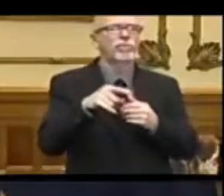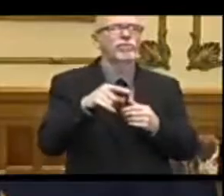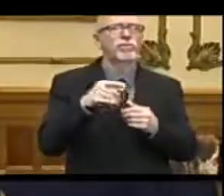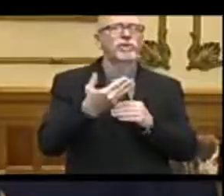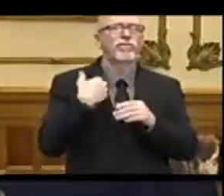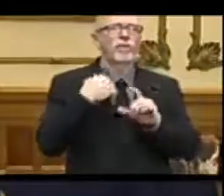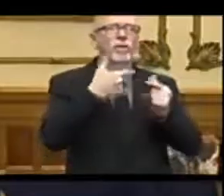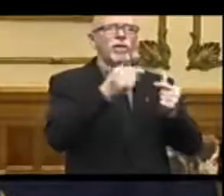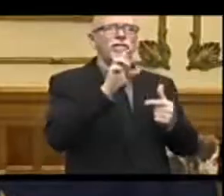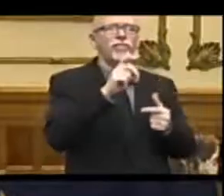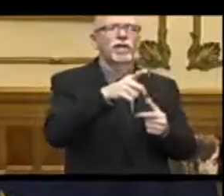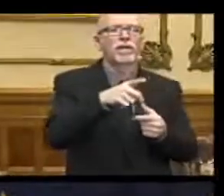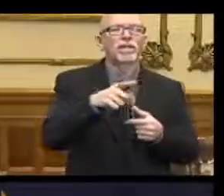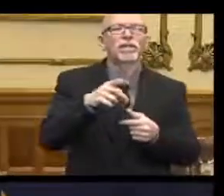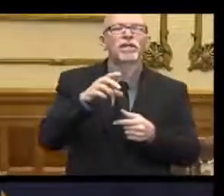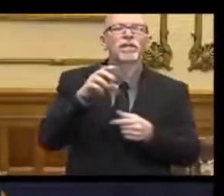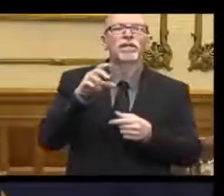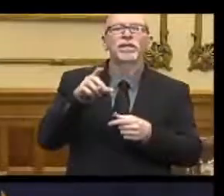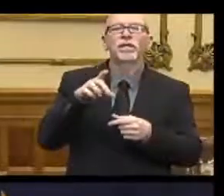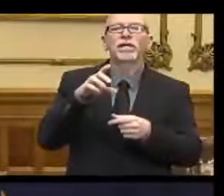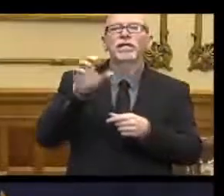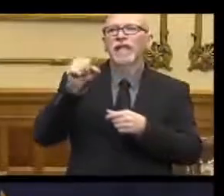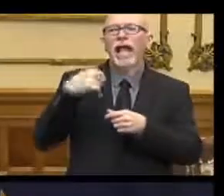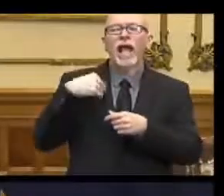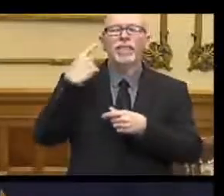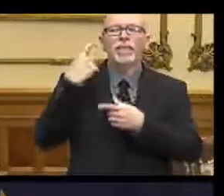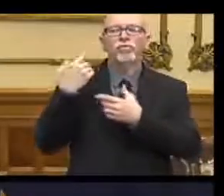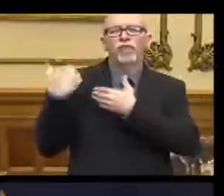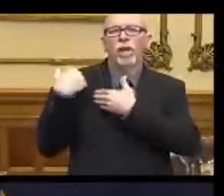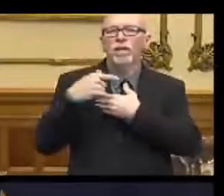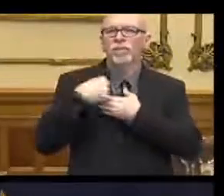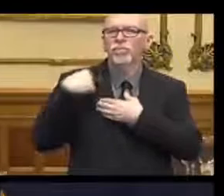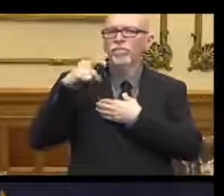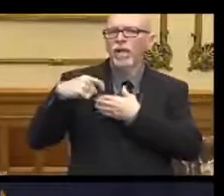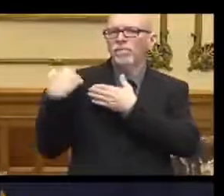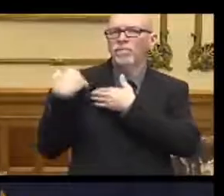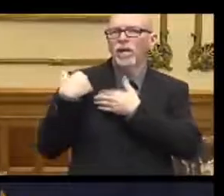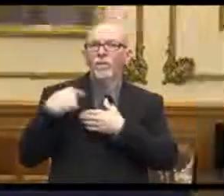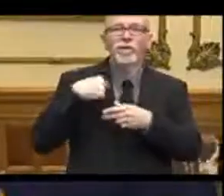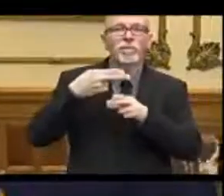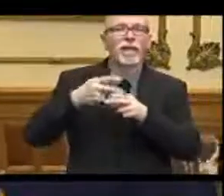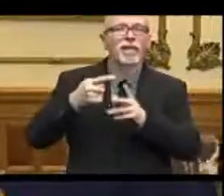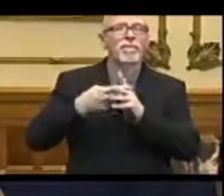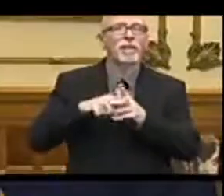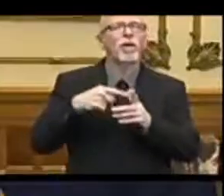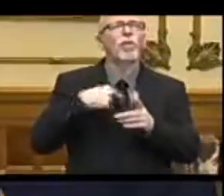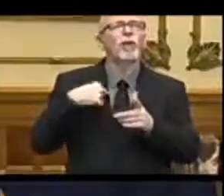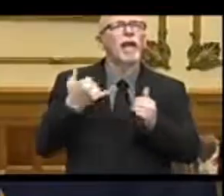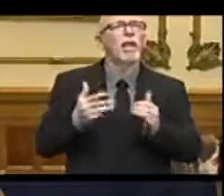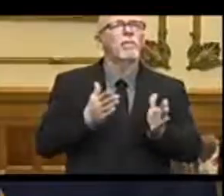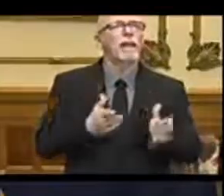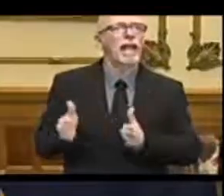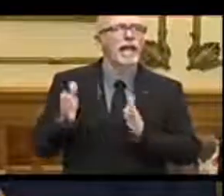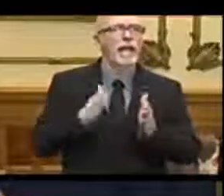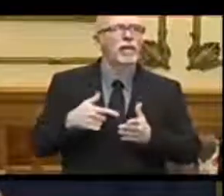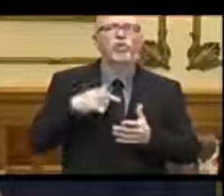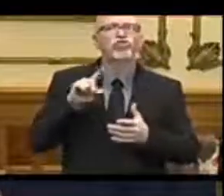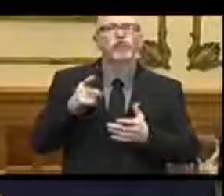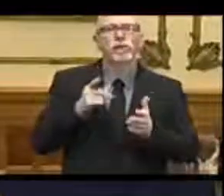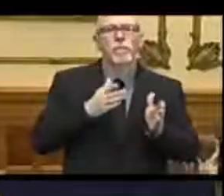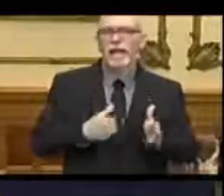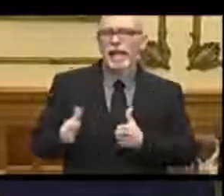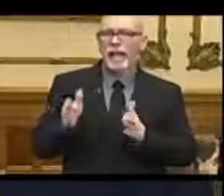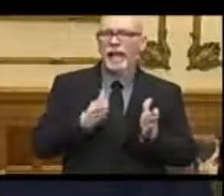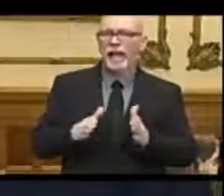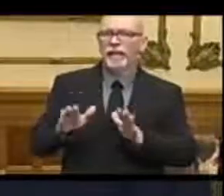Fred. It is responsible. I mentioned at the outset that we were in a planning phase. This is a planning